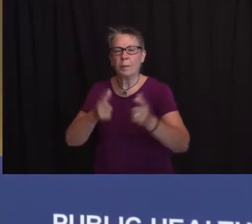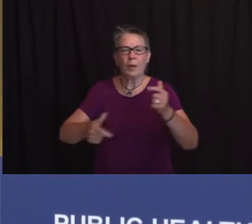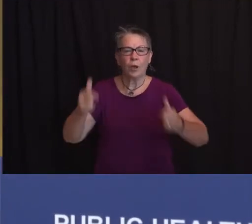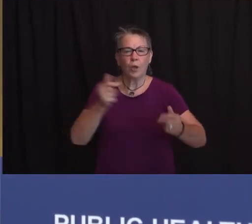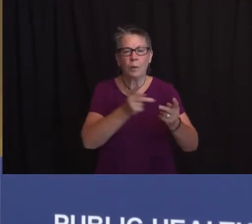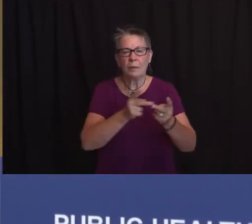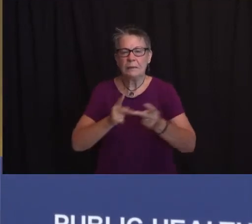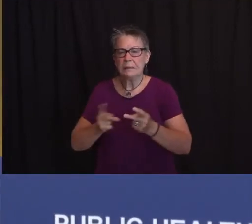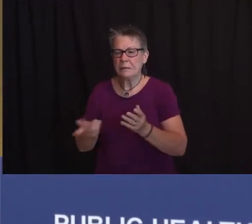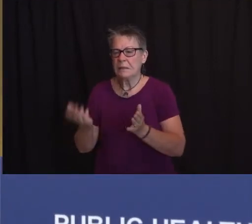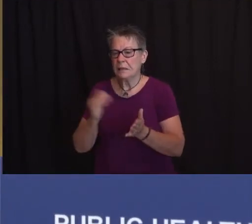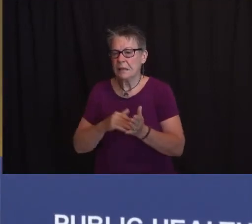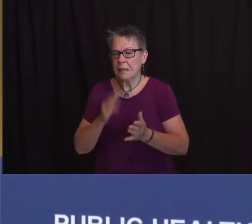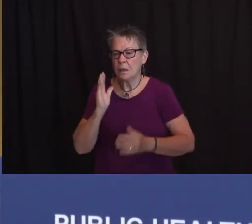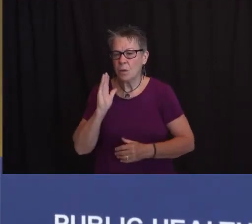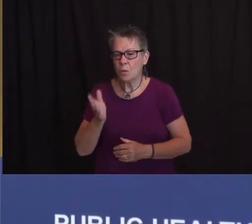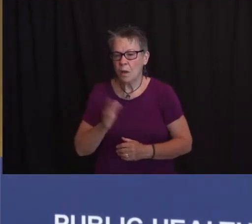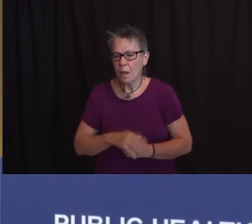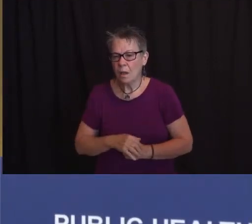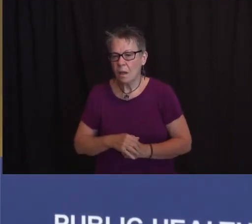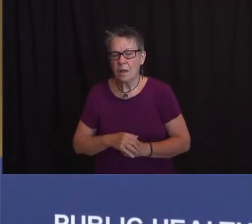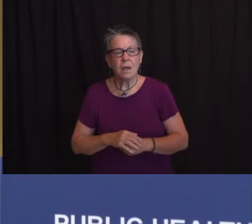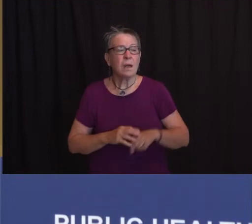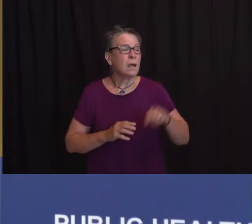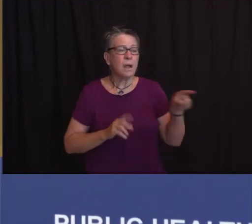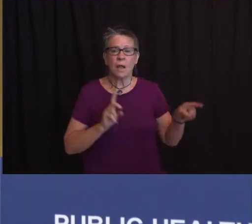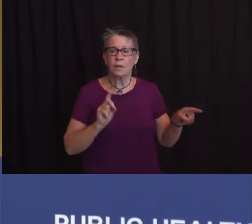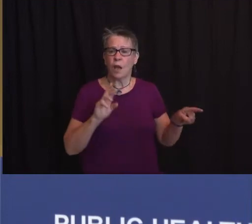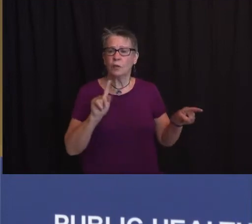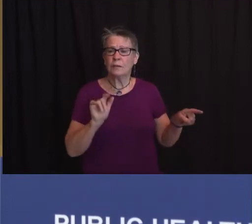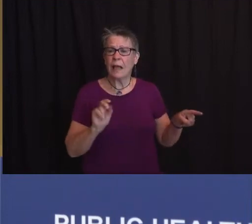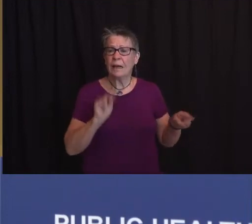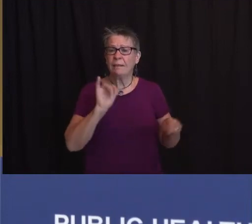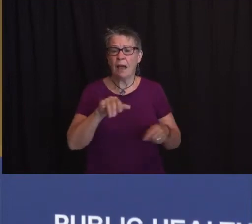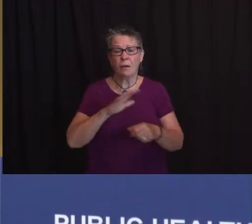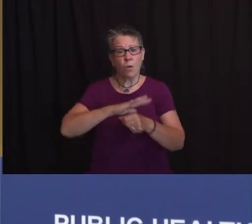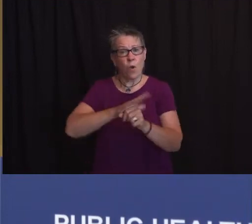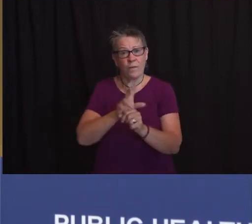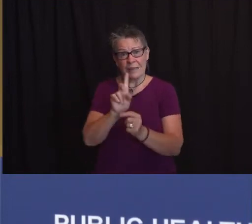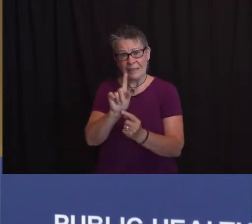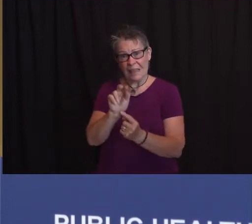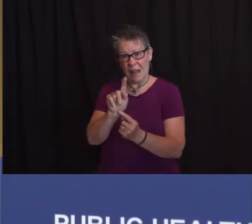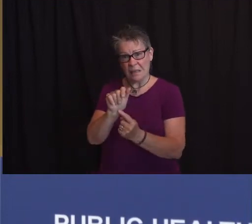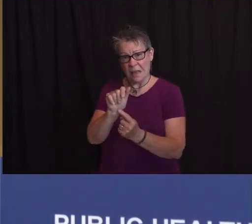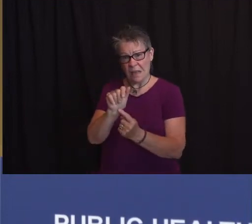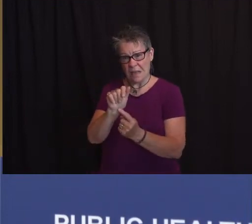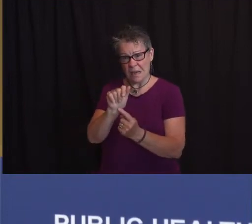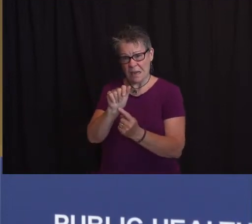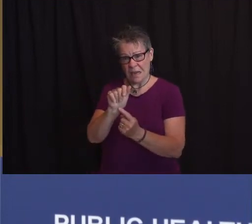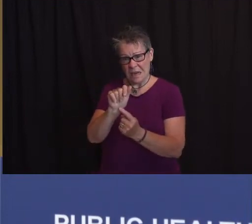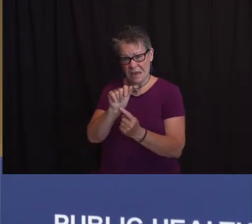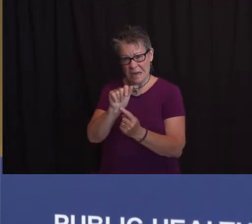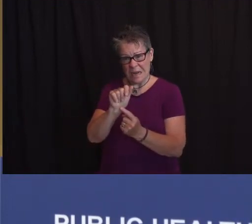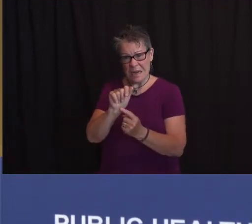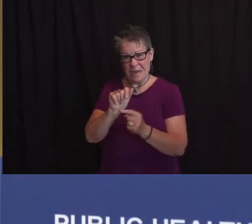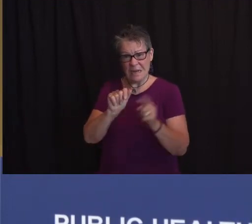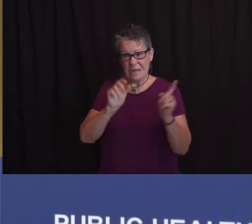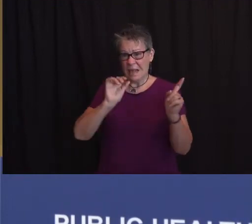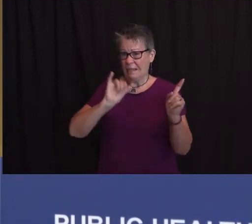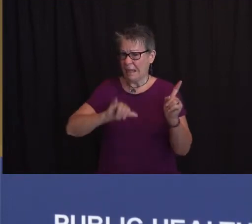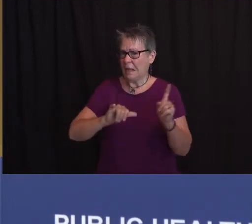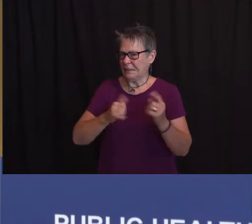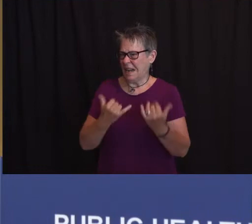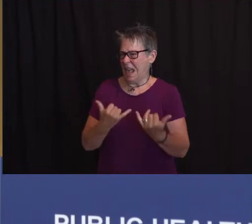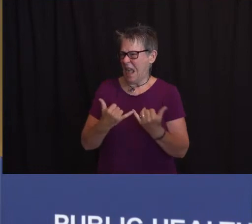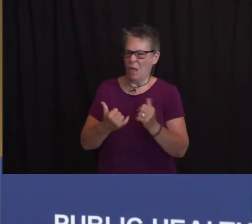now, Delta variant is proportionately the highest proportion of variant that's circulating in the U.S. as